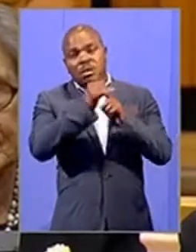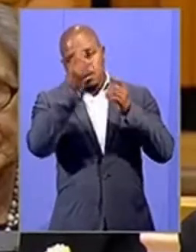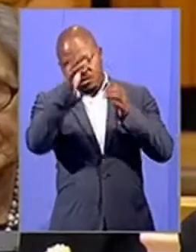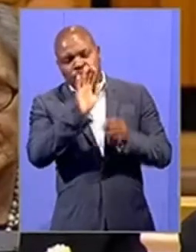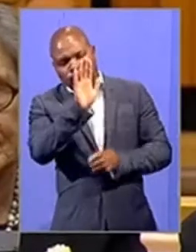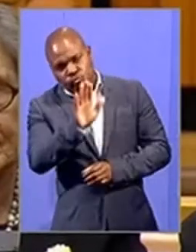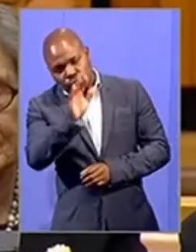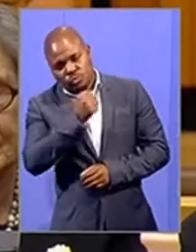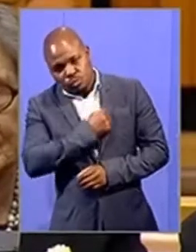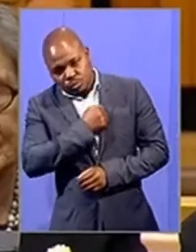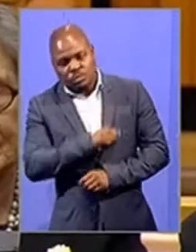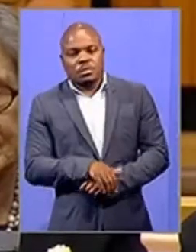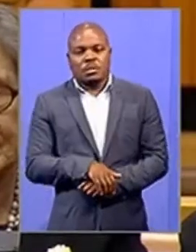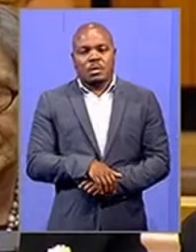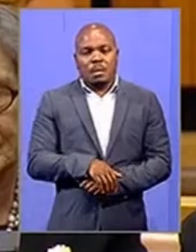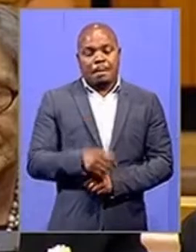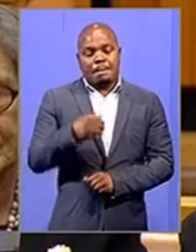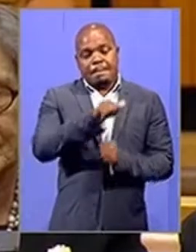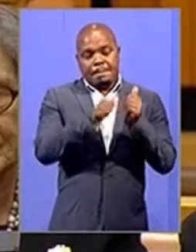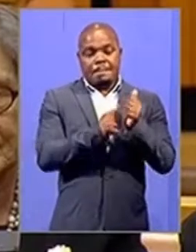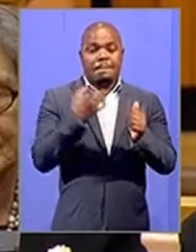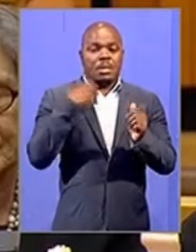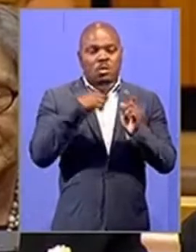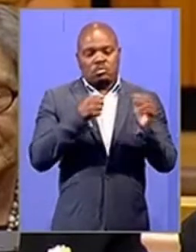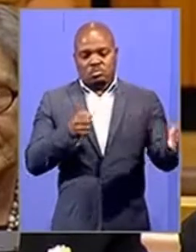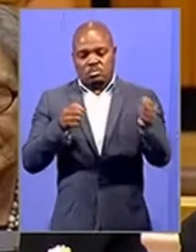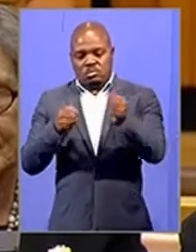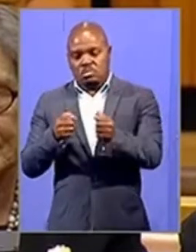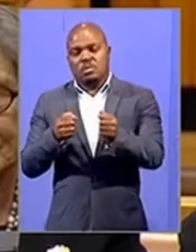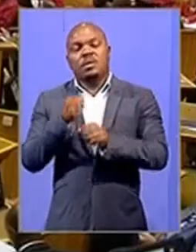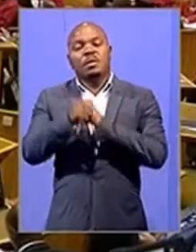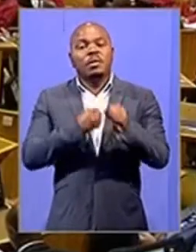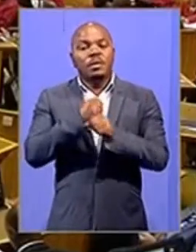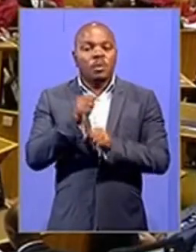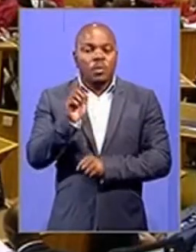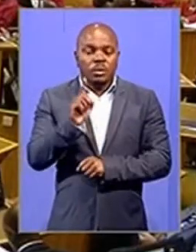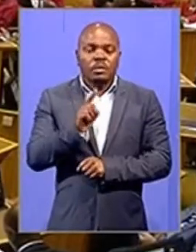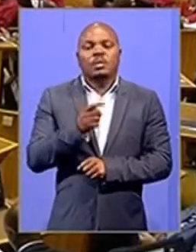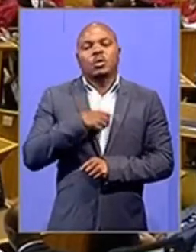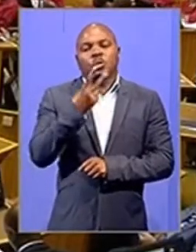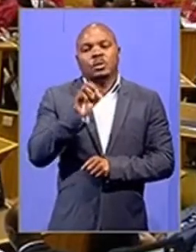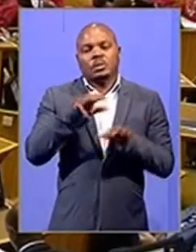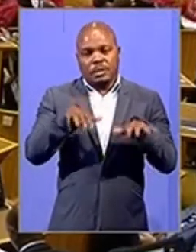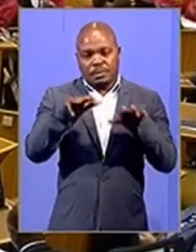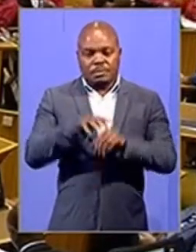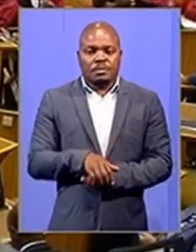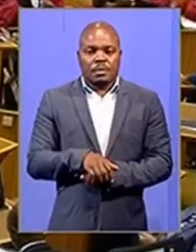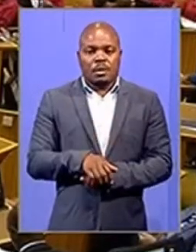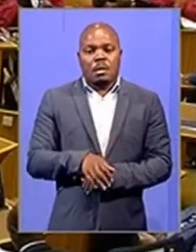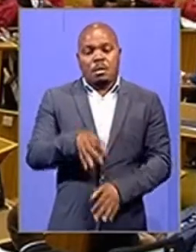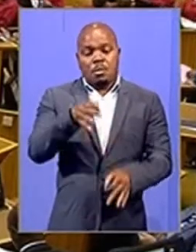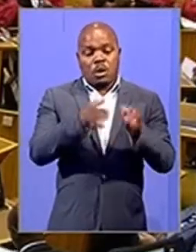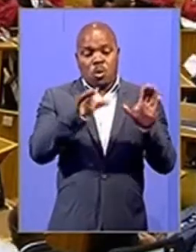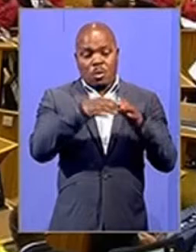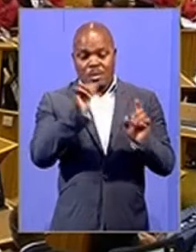boditšhabatšhaba. Motlatsatona o ne a thapiwa mo kantorong ya moporesidente ka Motsheganong wa 2019. Lekoko la gagwe la sepolotiki